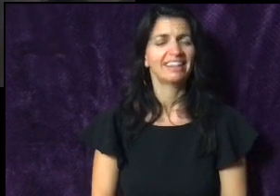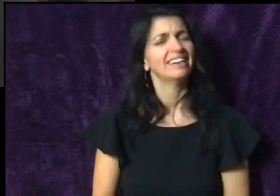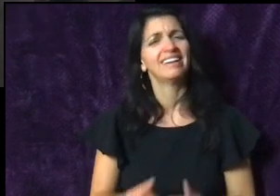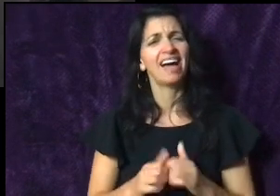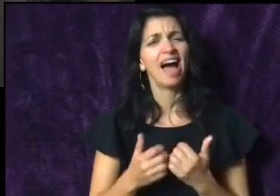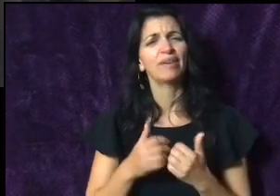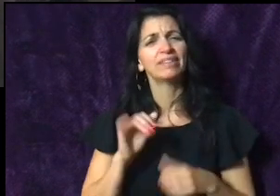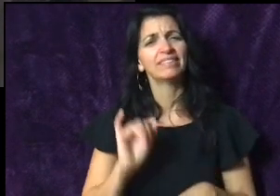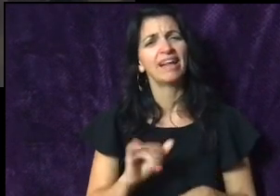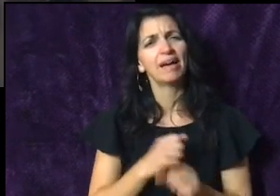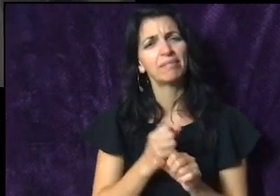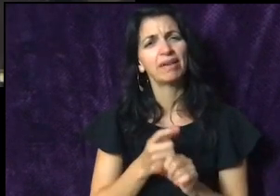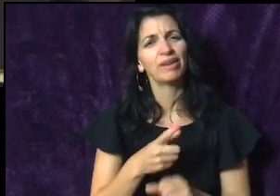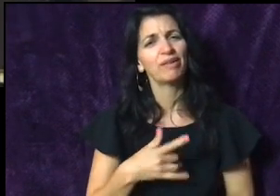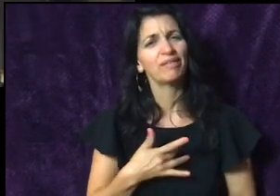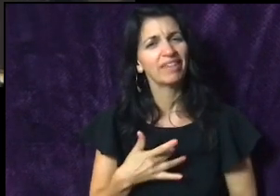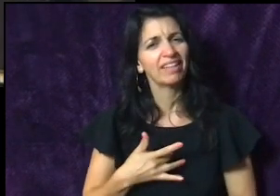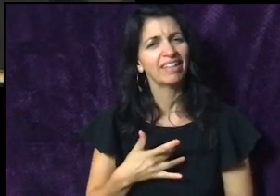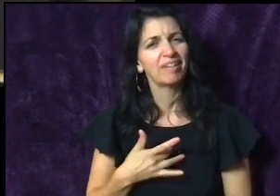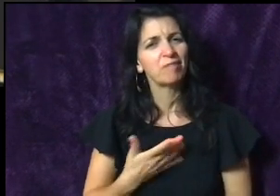How does that melody make you feel?